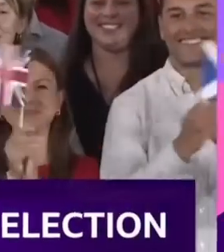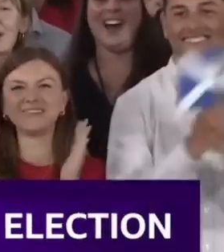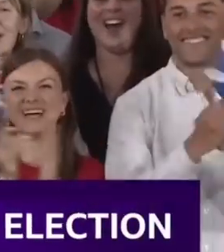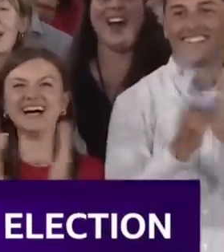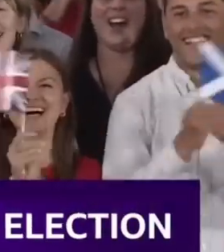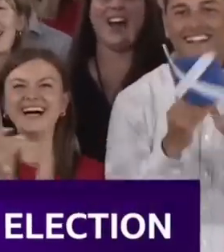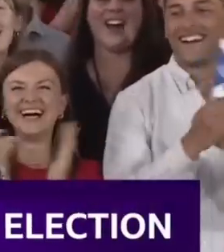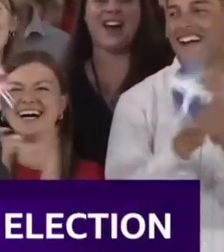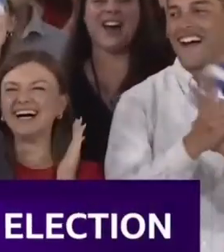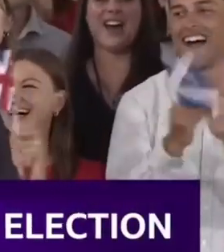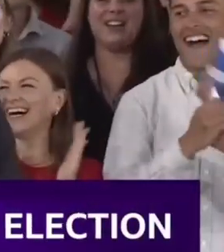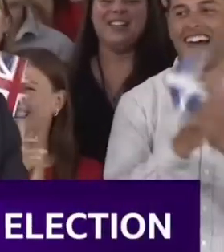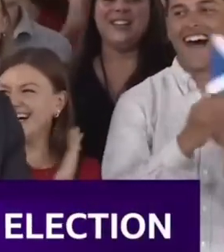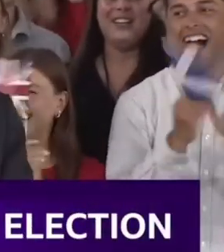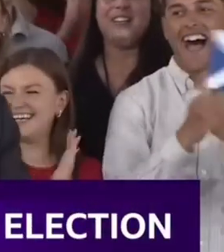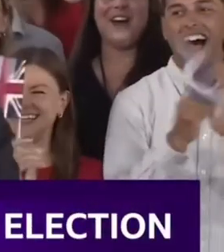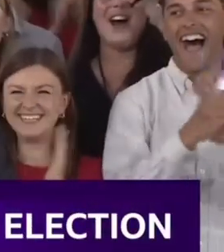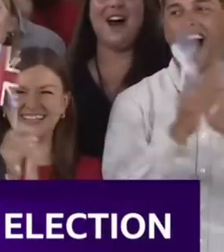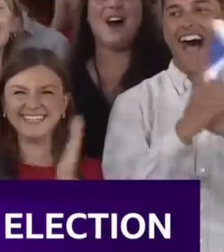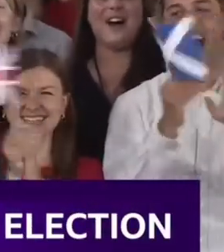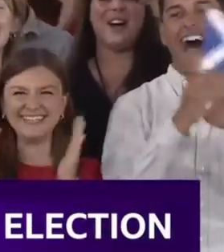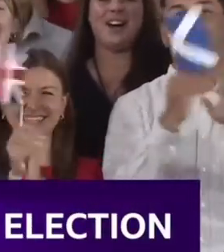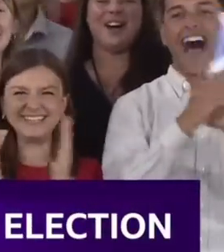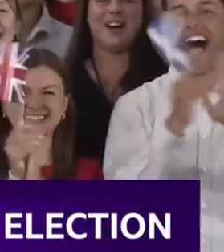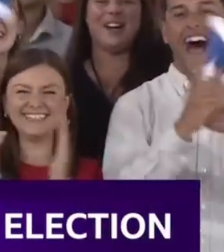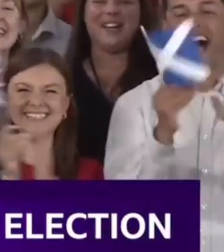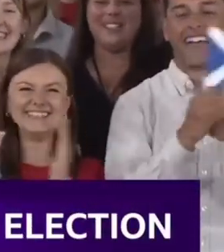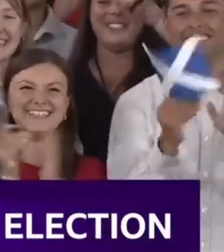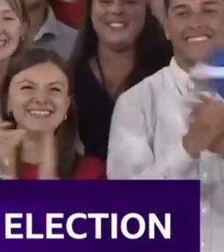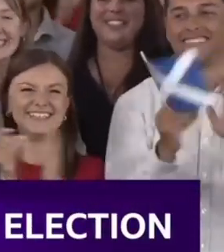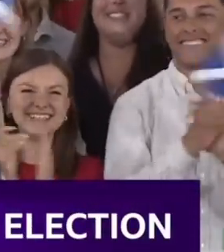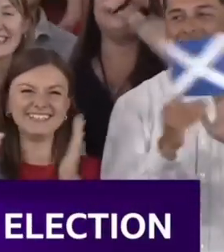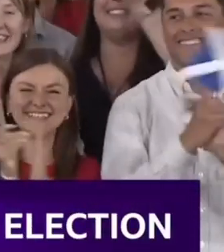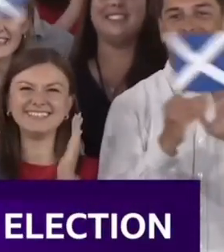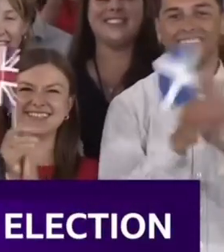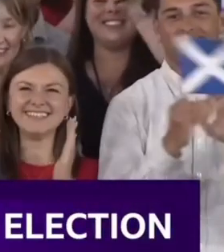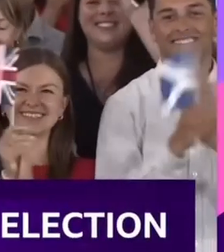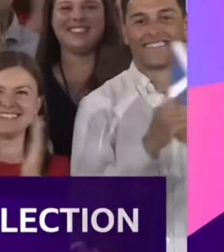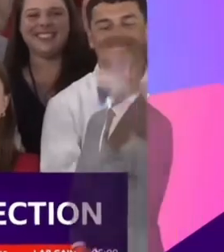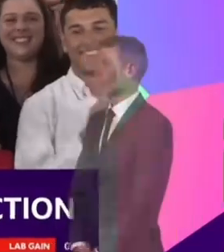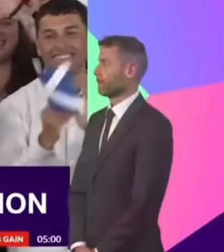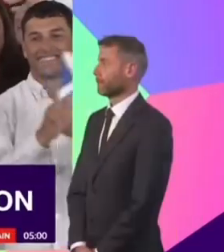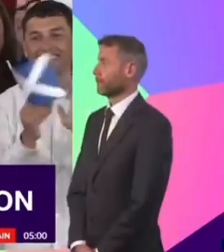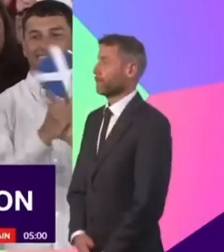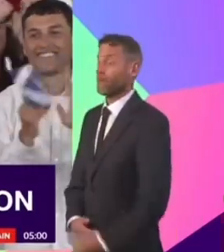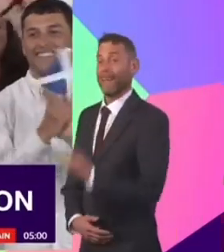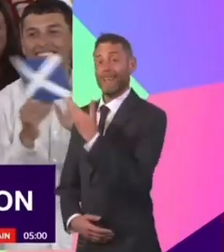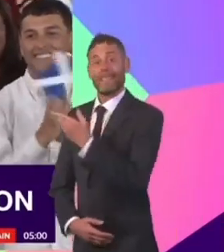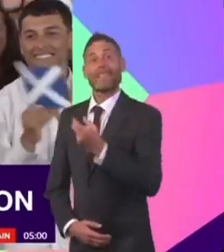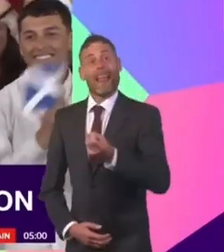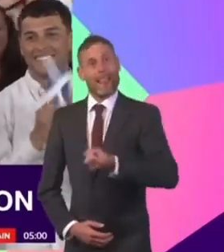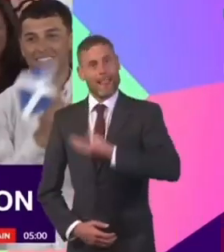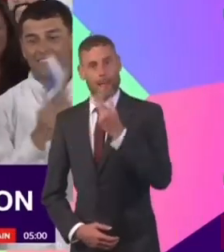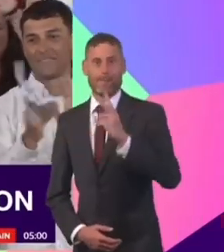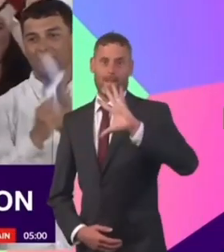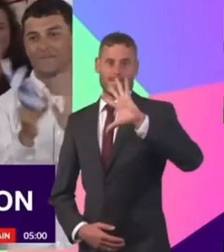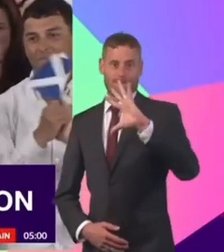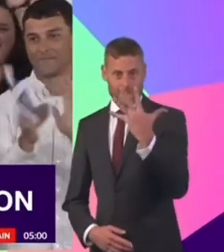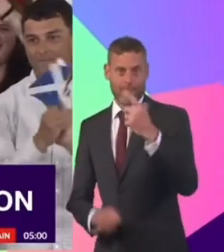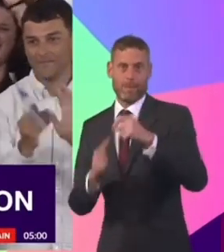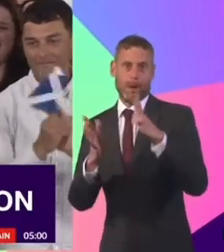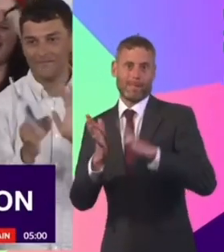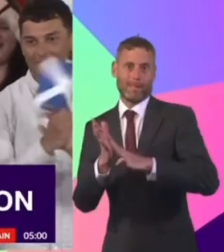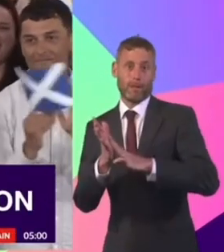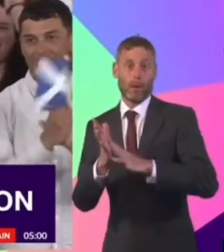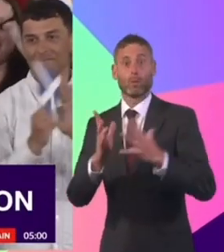58th Prime Minister. He's speaking in central London. He's the only fifth Labour Prime Minister ever to